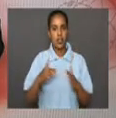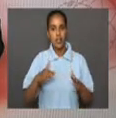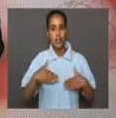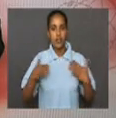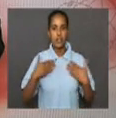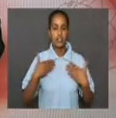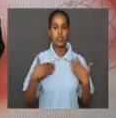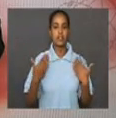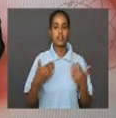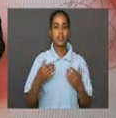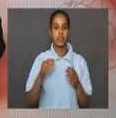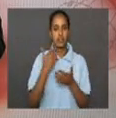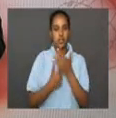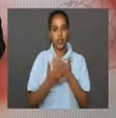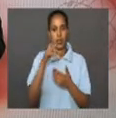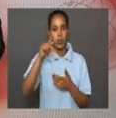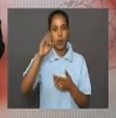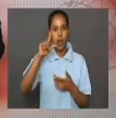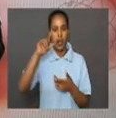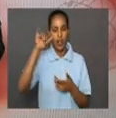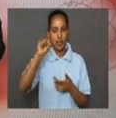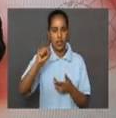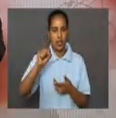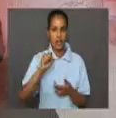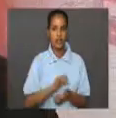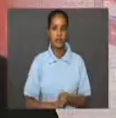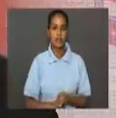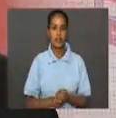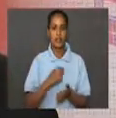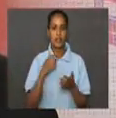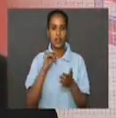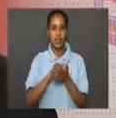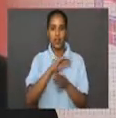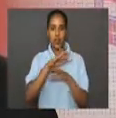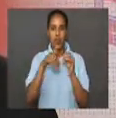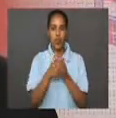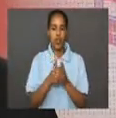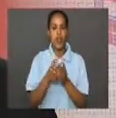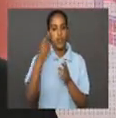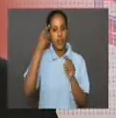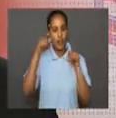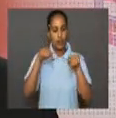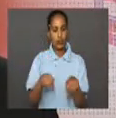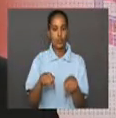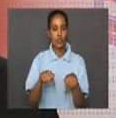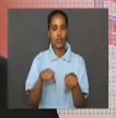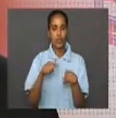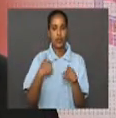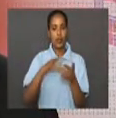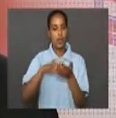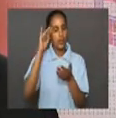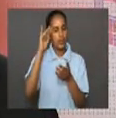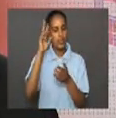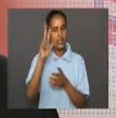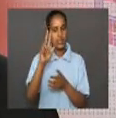this fascinating discussion about polysaccharides. That is all for today. We